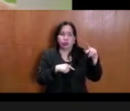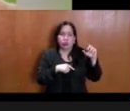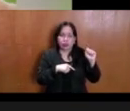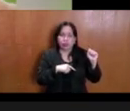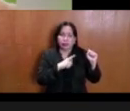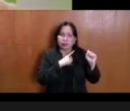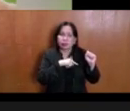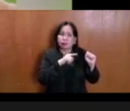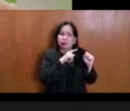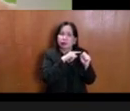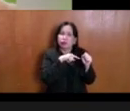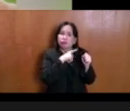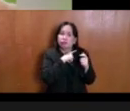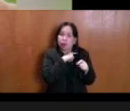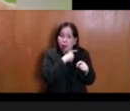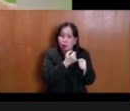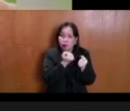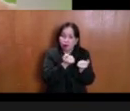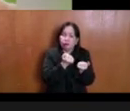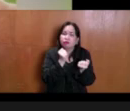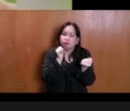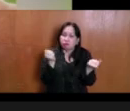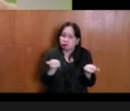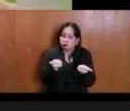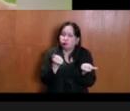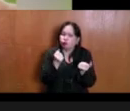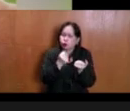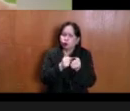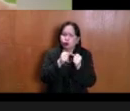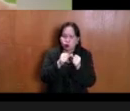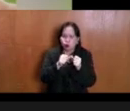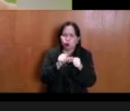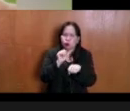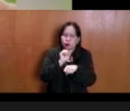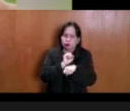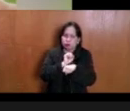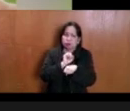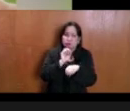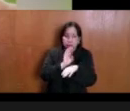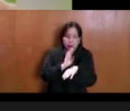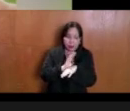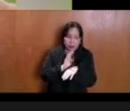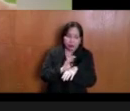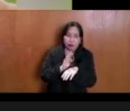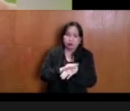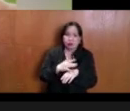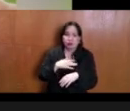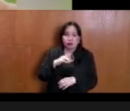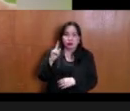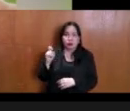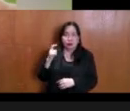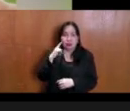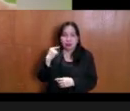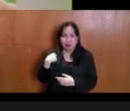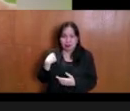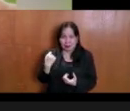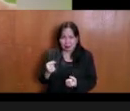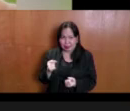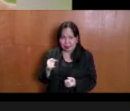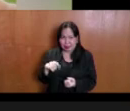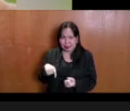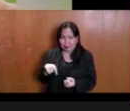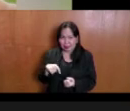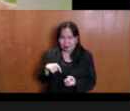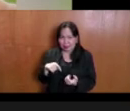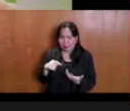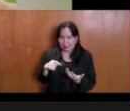supply just so we can operate. So the question is, should we even be talking about RE at this